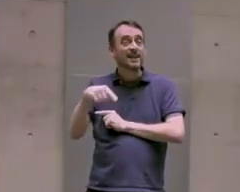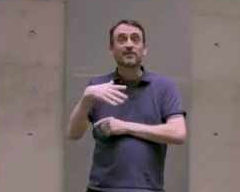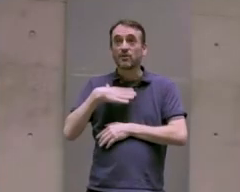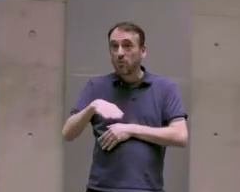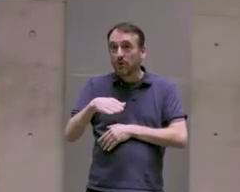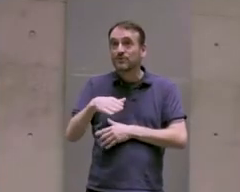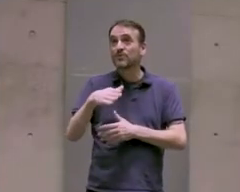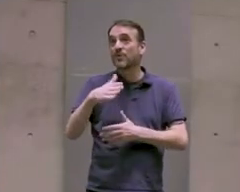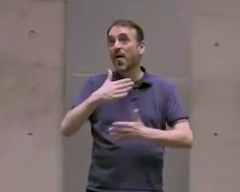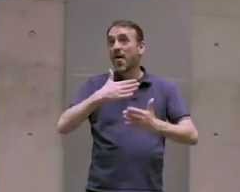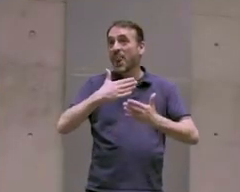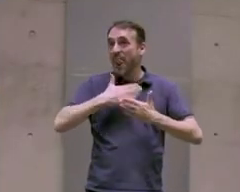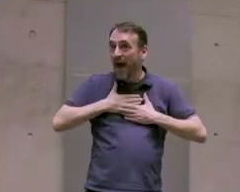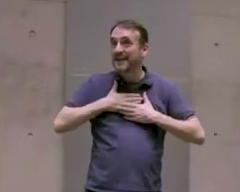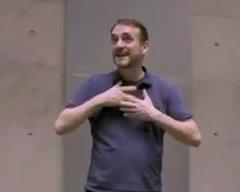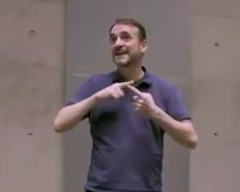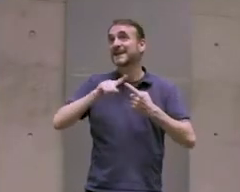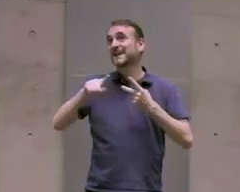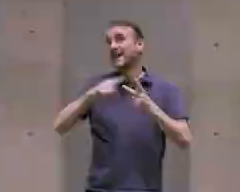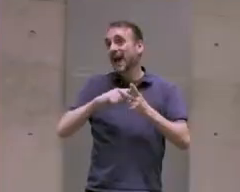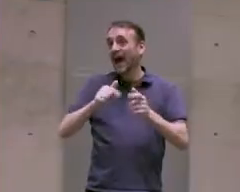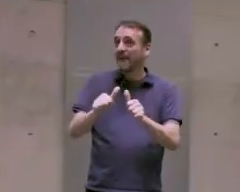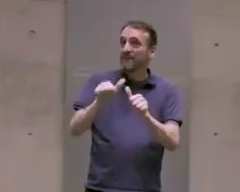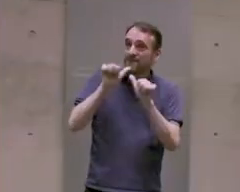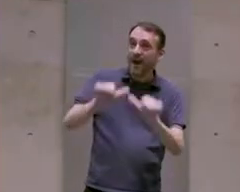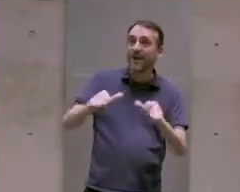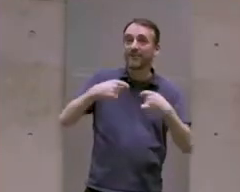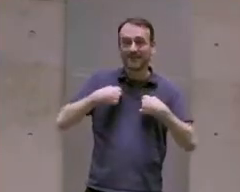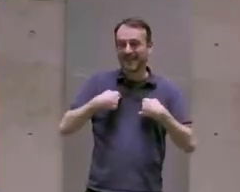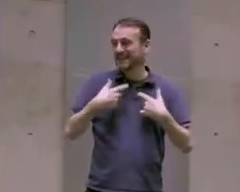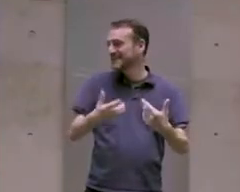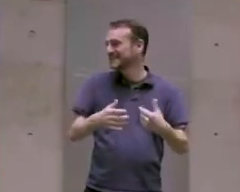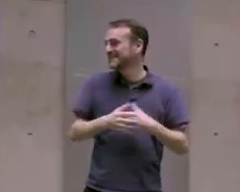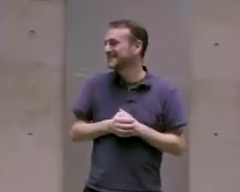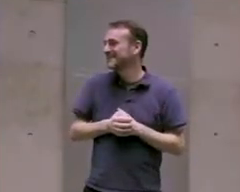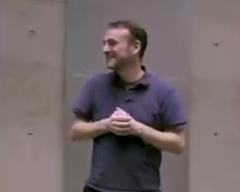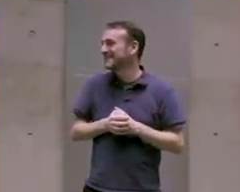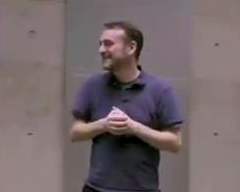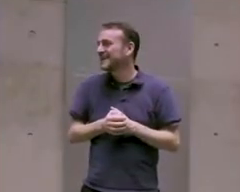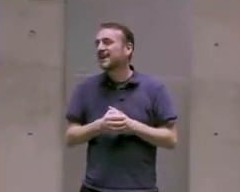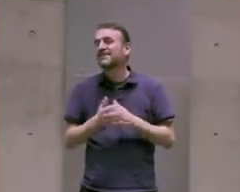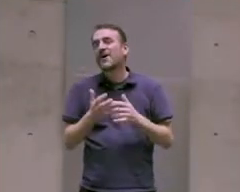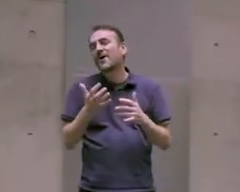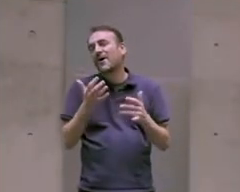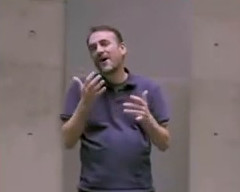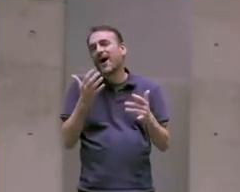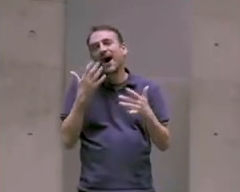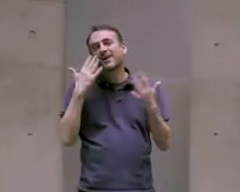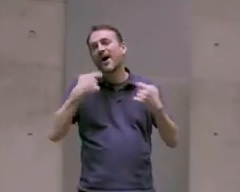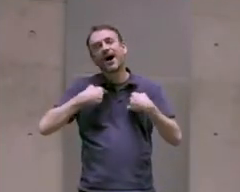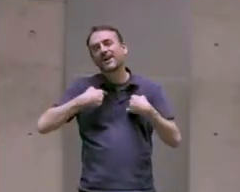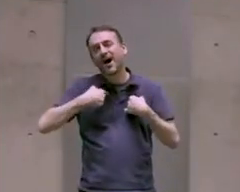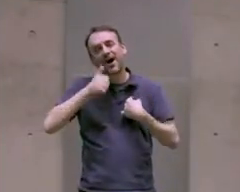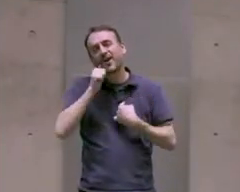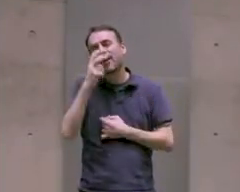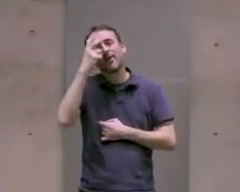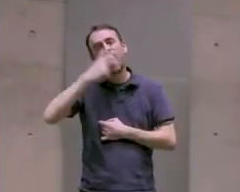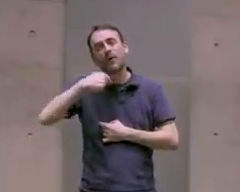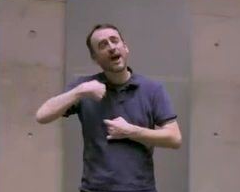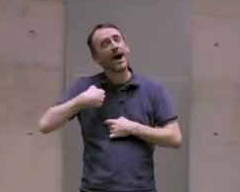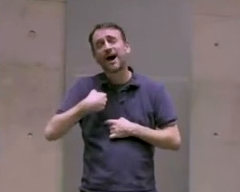like and subscribe on it, so I have no idea. Oh, stories, my. I don't know. I'm very old. I'm a